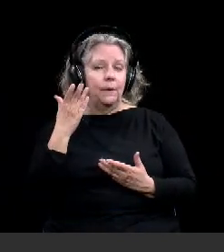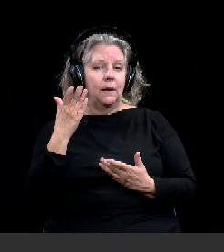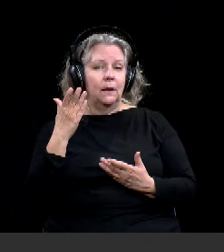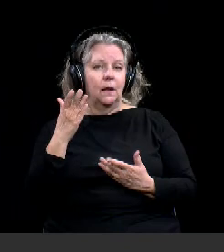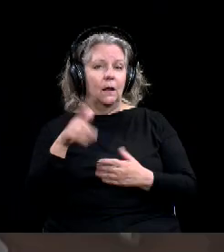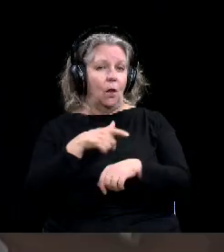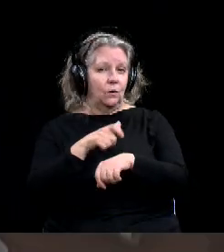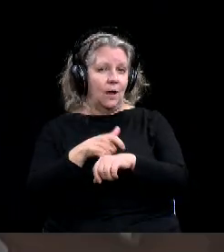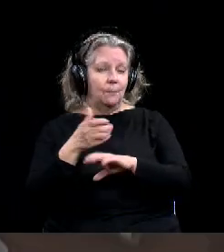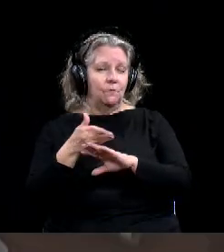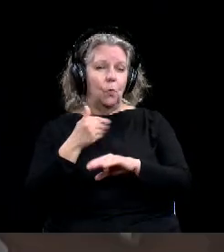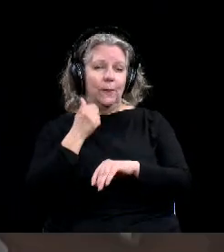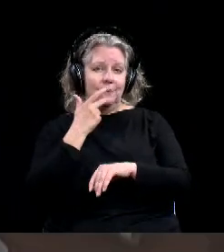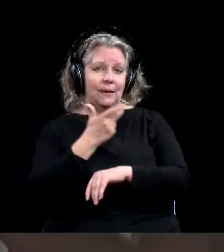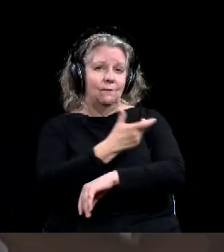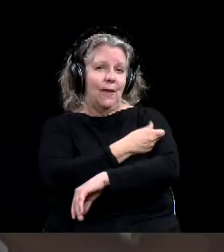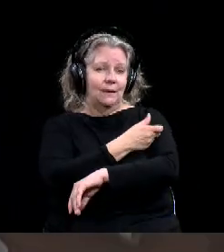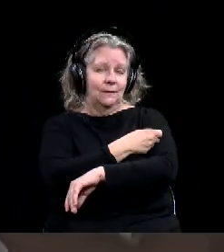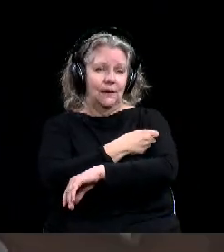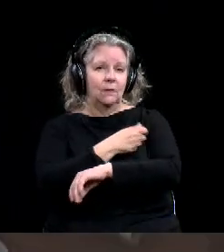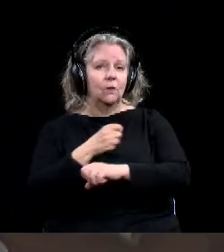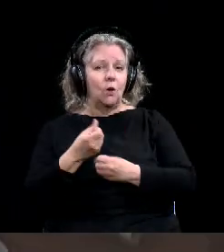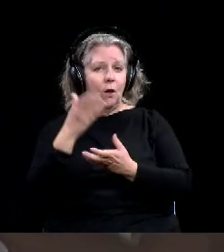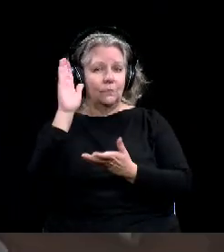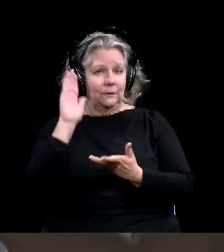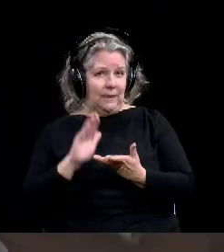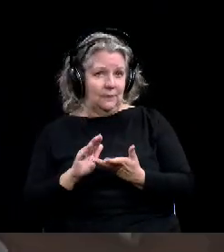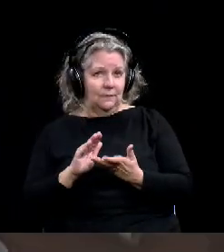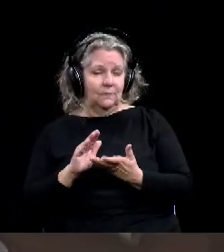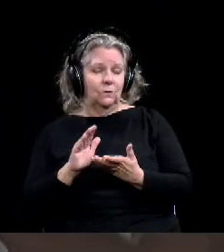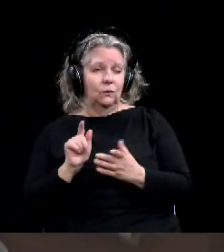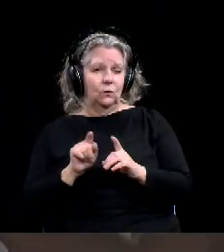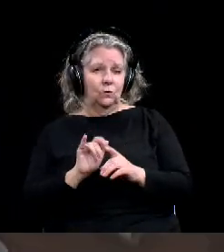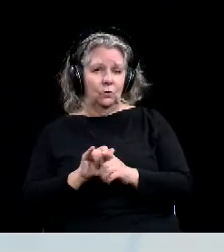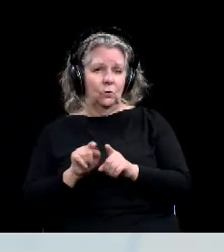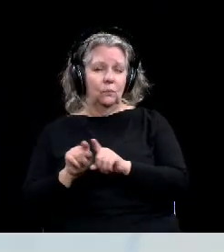Dr. Griggs or Becker or Ahmad, do y'all want to respond to field that?